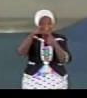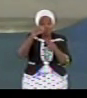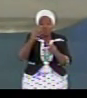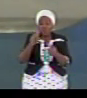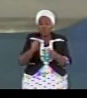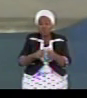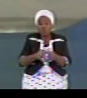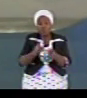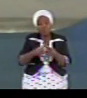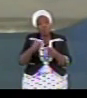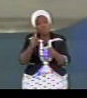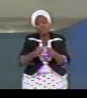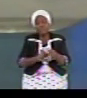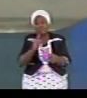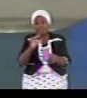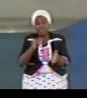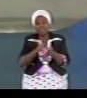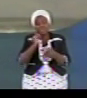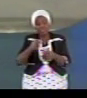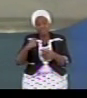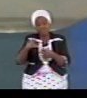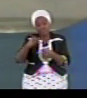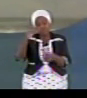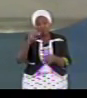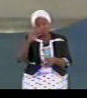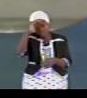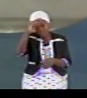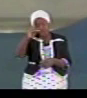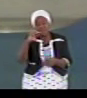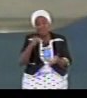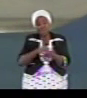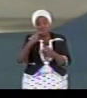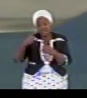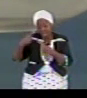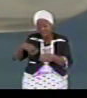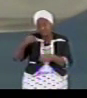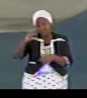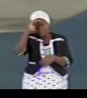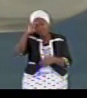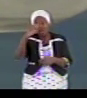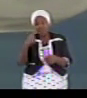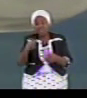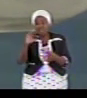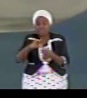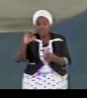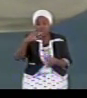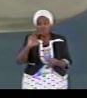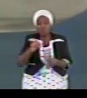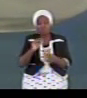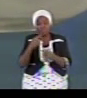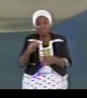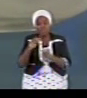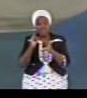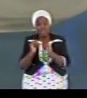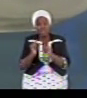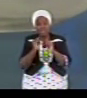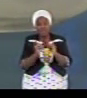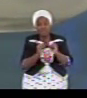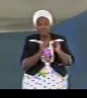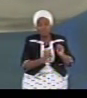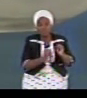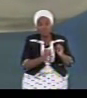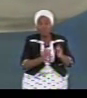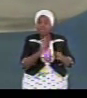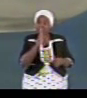heart of the man. It's the mind of the man. The spirit of the individual